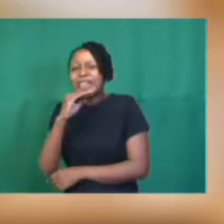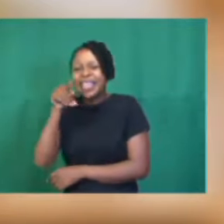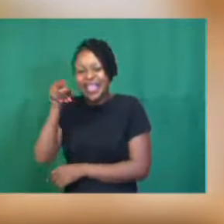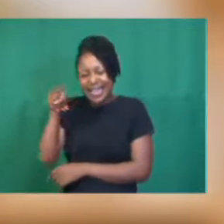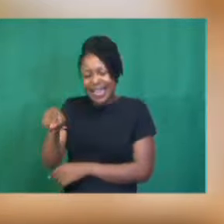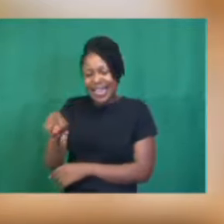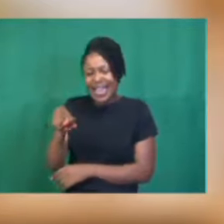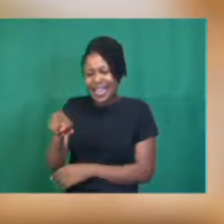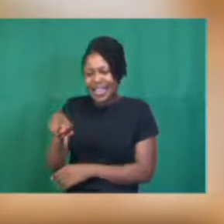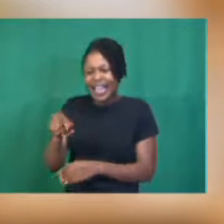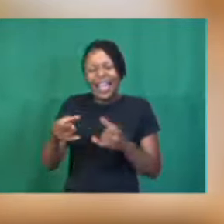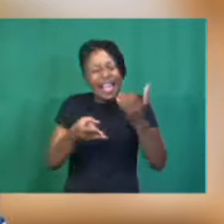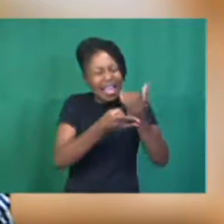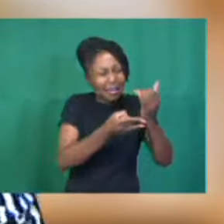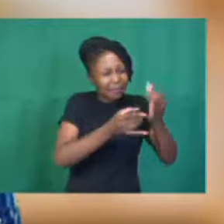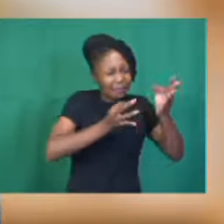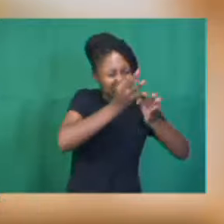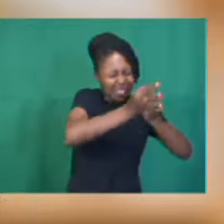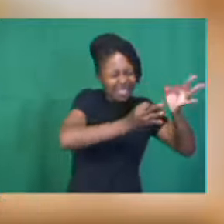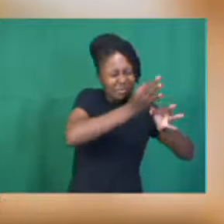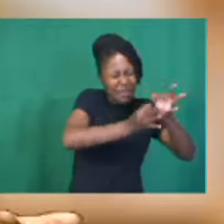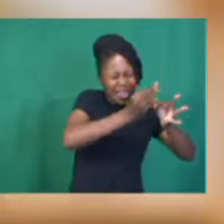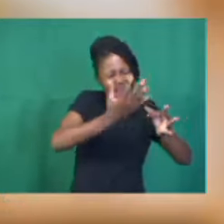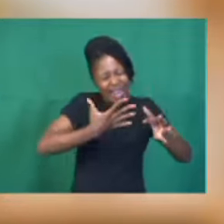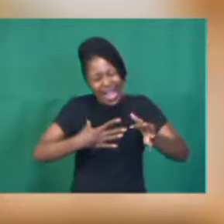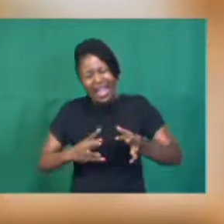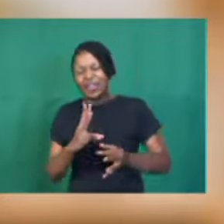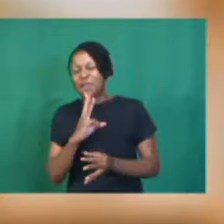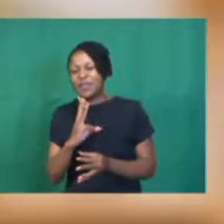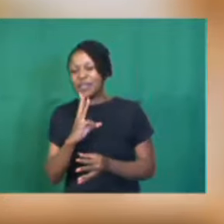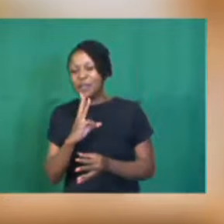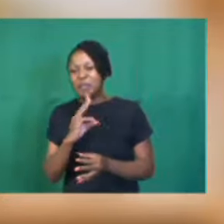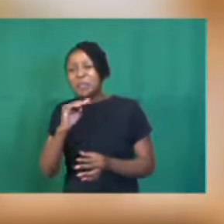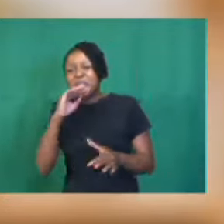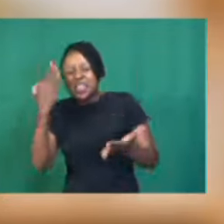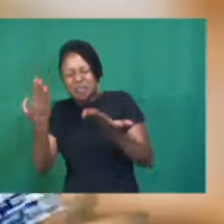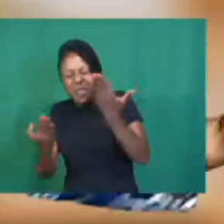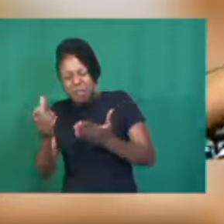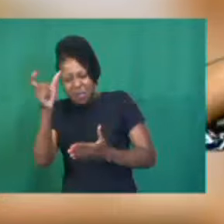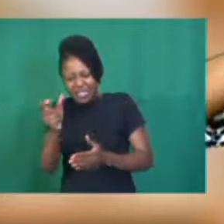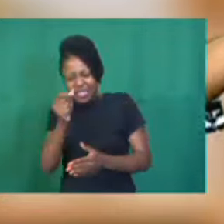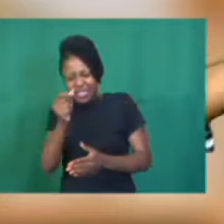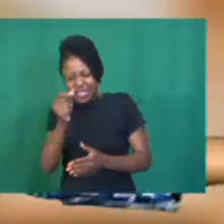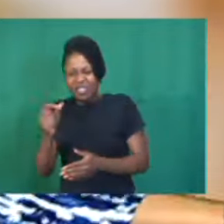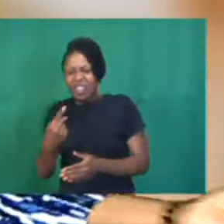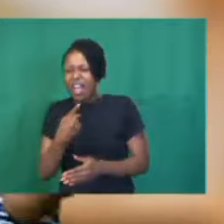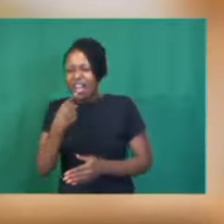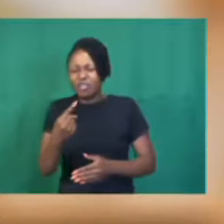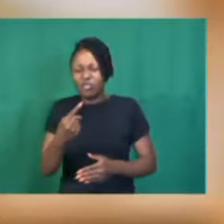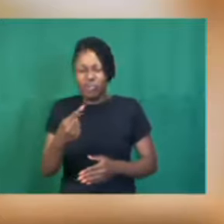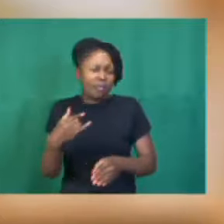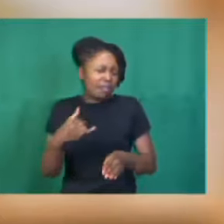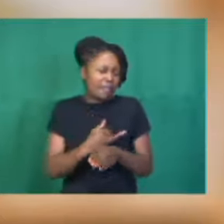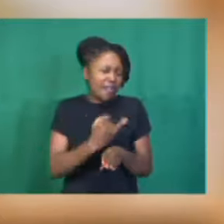adverb. Okay, so now the cut here, the writer could have simply said he moved to the right, but